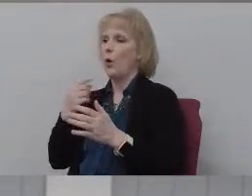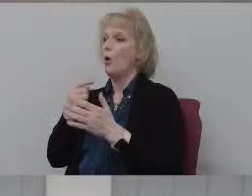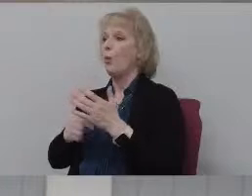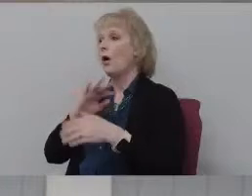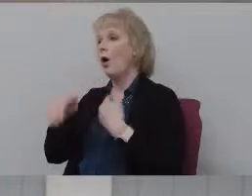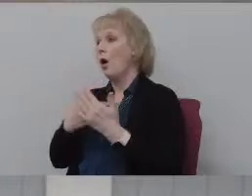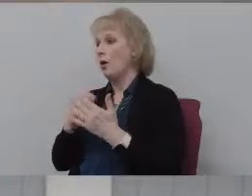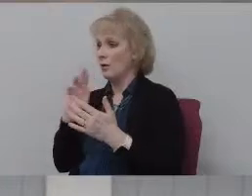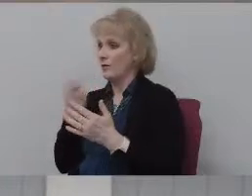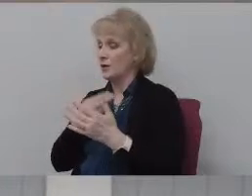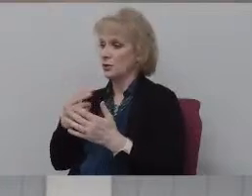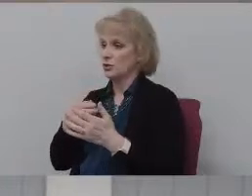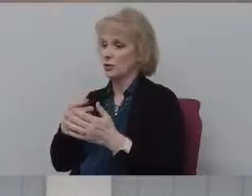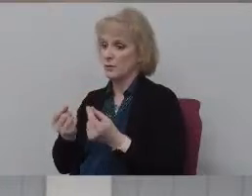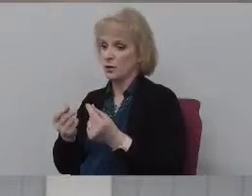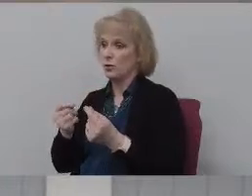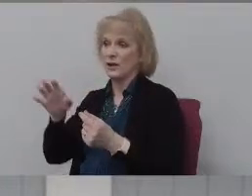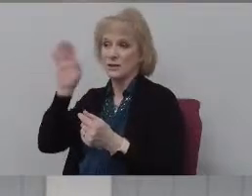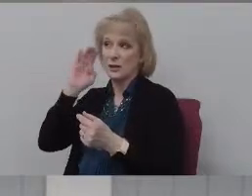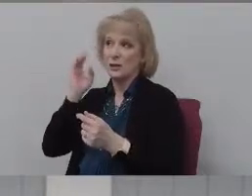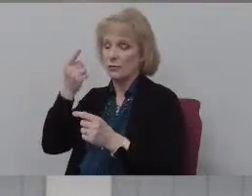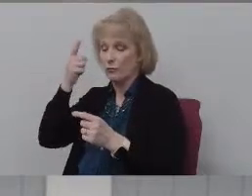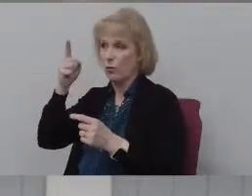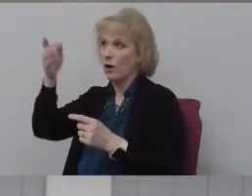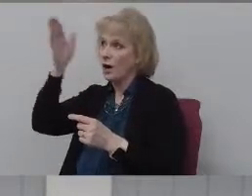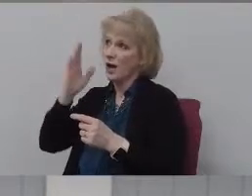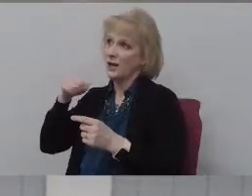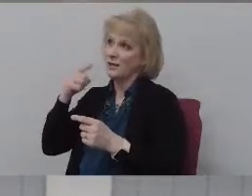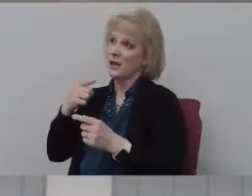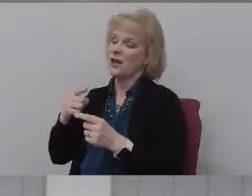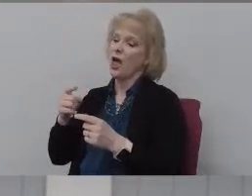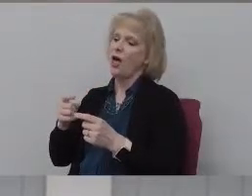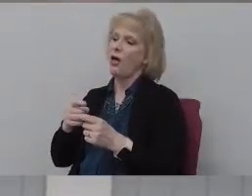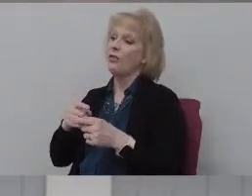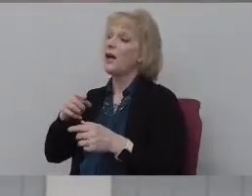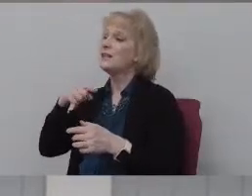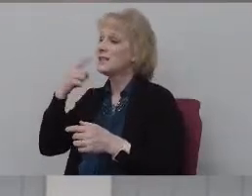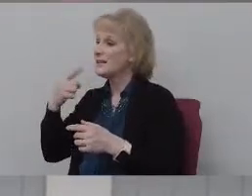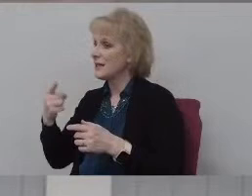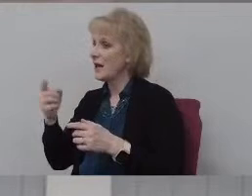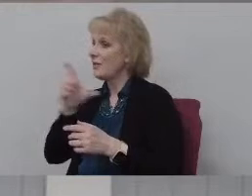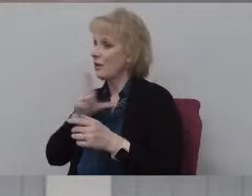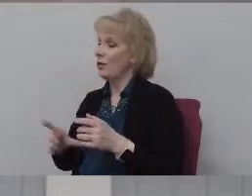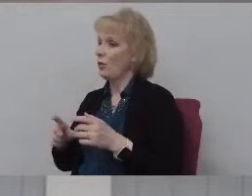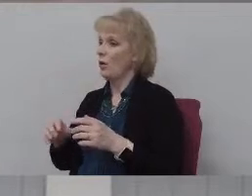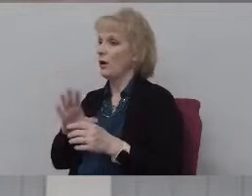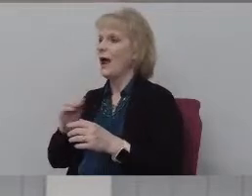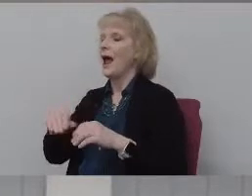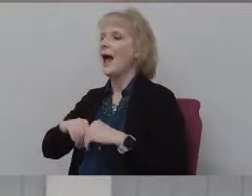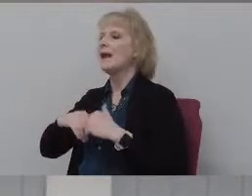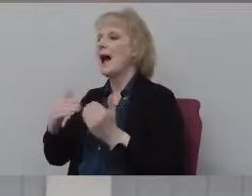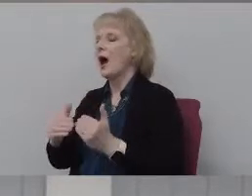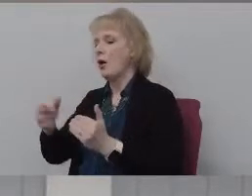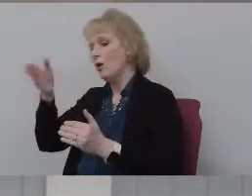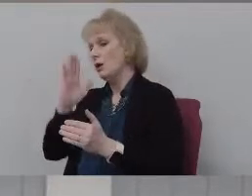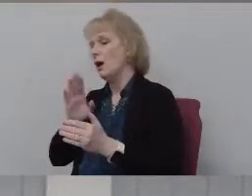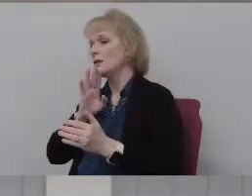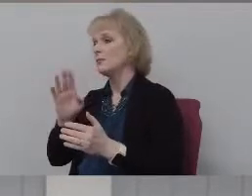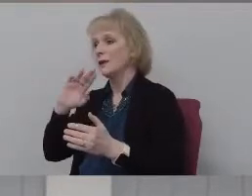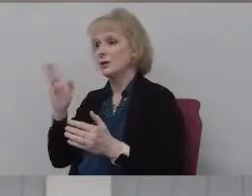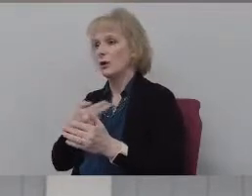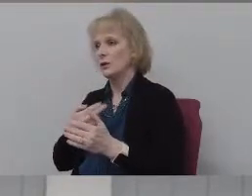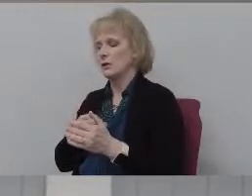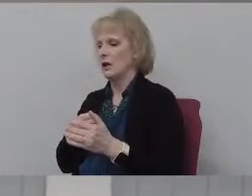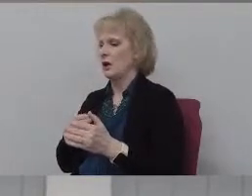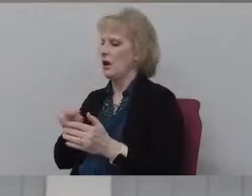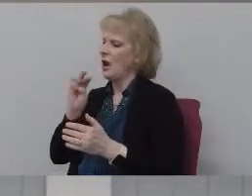to be doing is we ought to be listening for God to say, thus saith the Lord, and how God is going to speak to us. Thus saith the Lord,